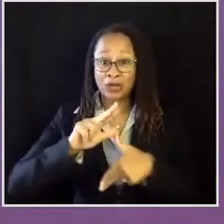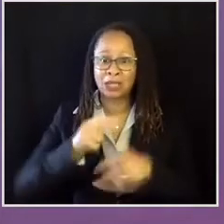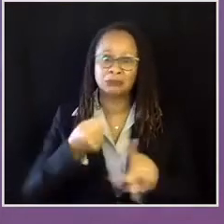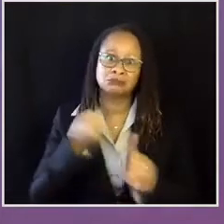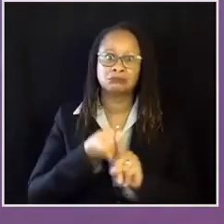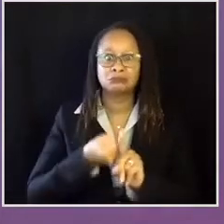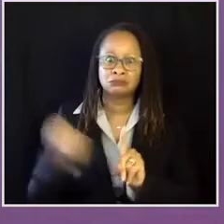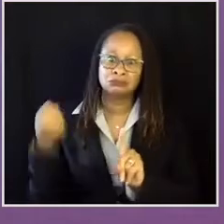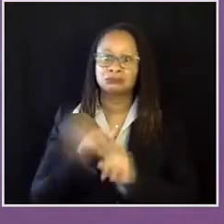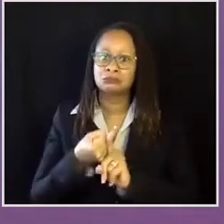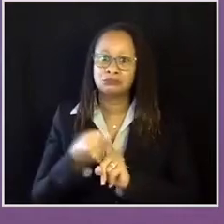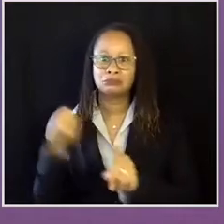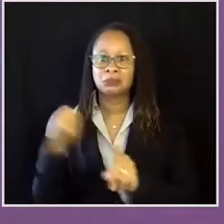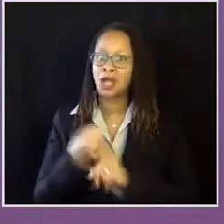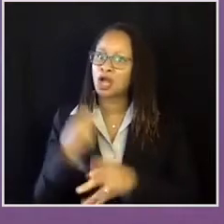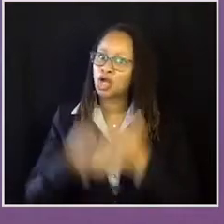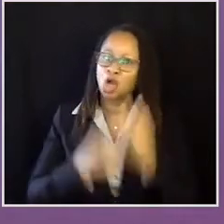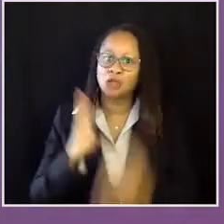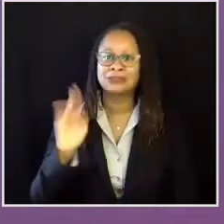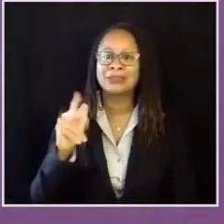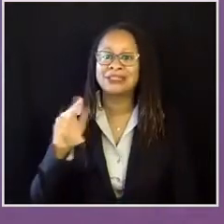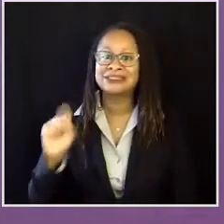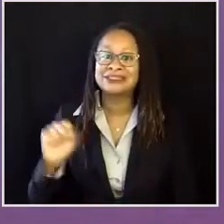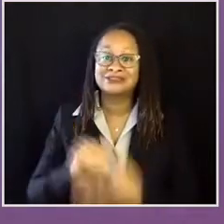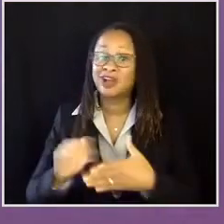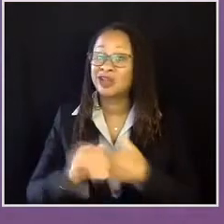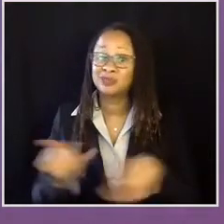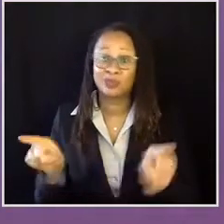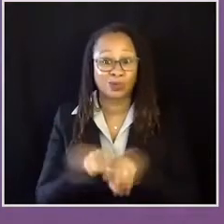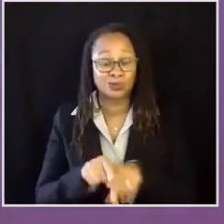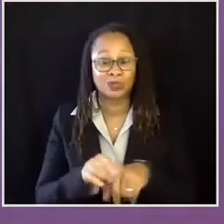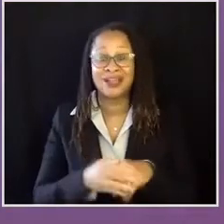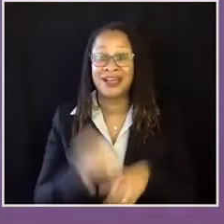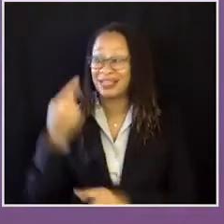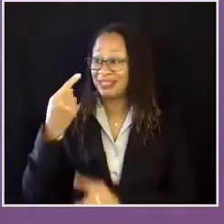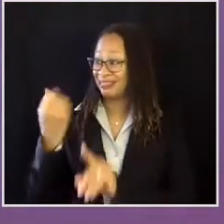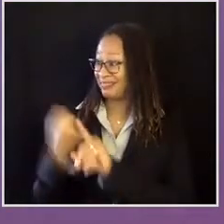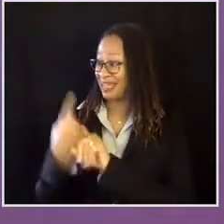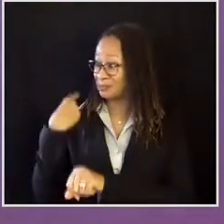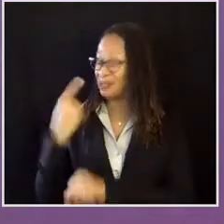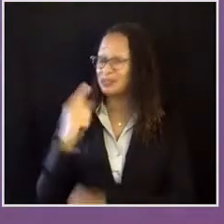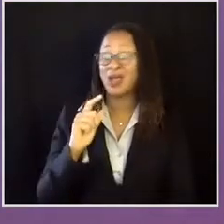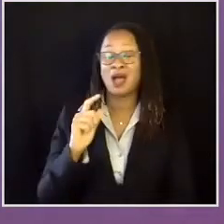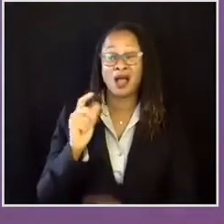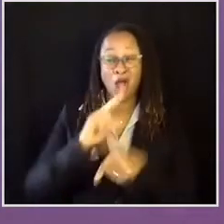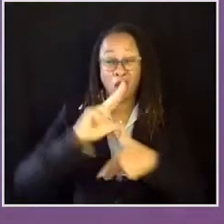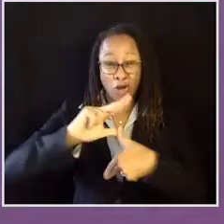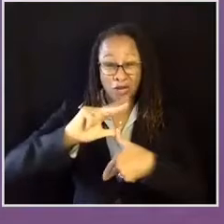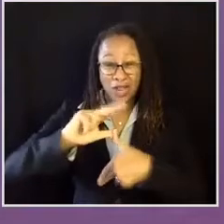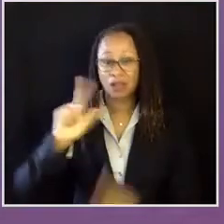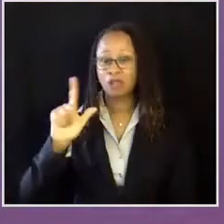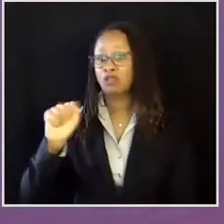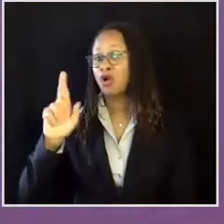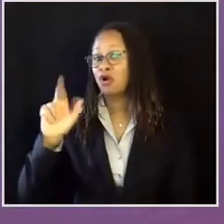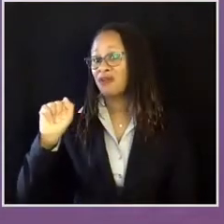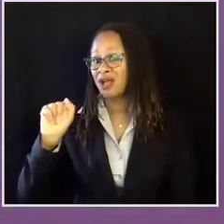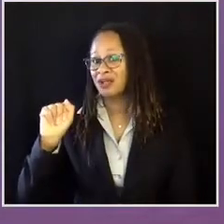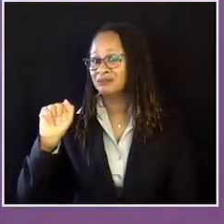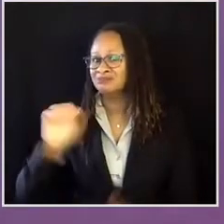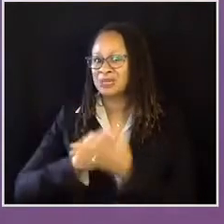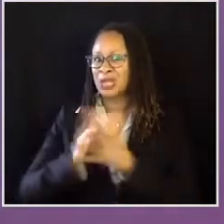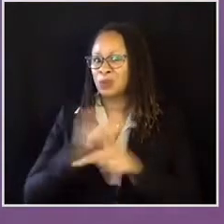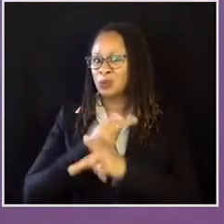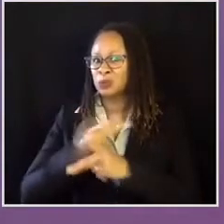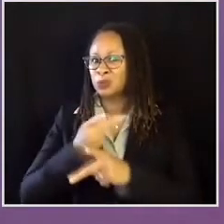costing billions of dollars as well. Last month, Hurricane Laura intensified at a near record rate just before its